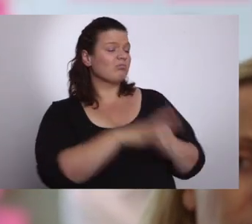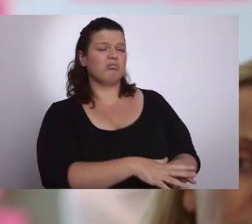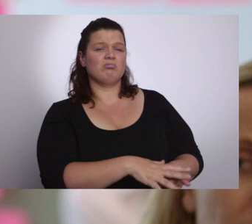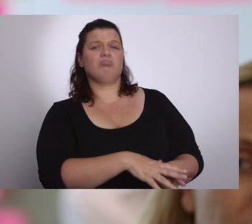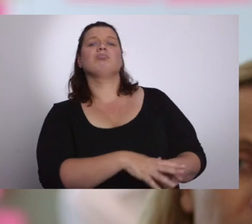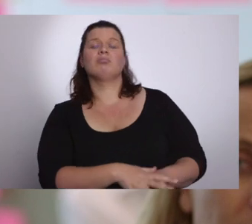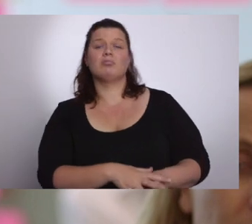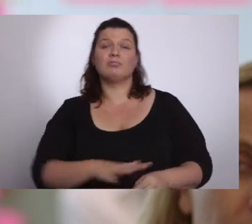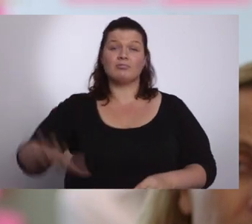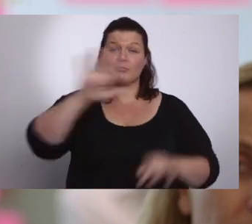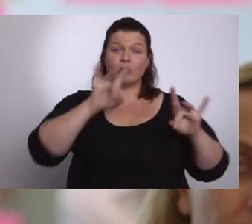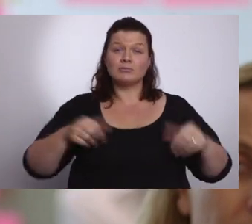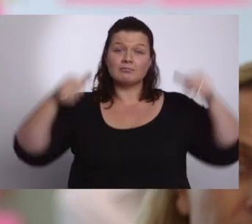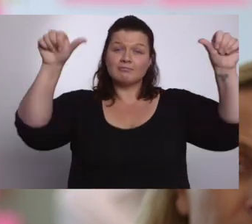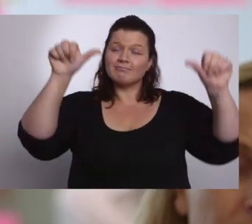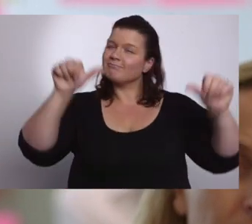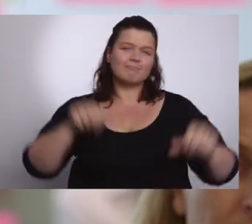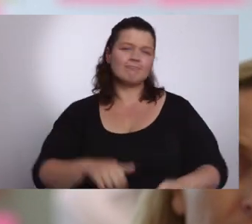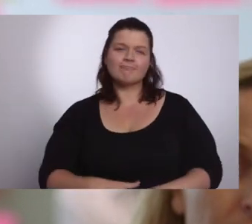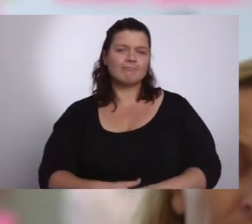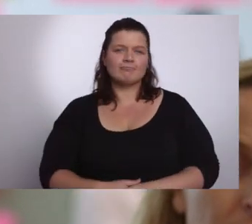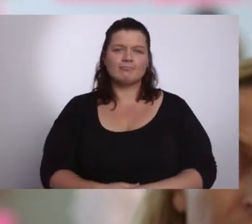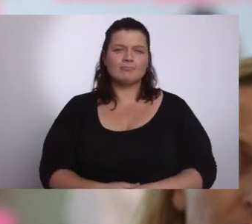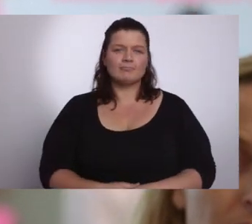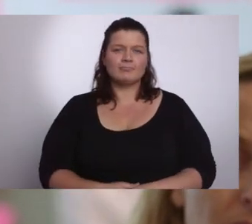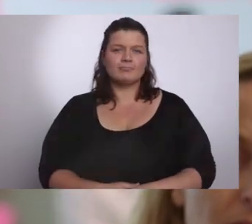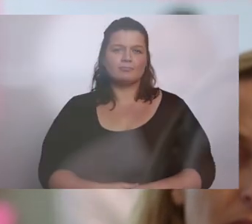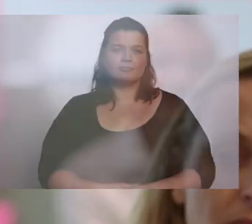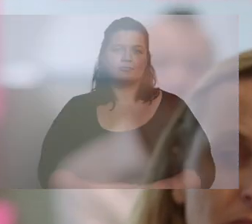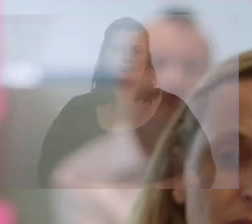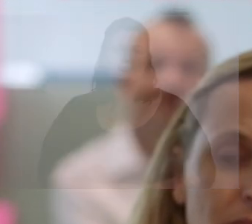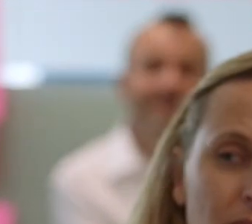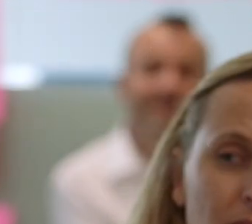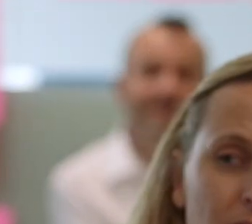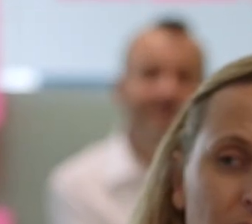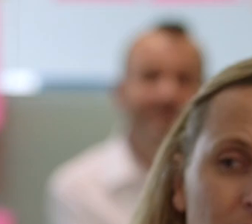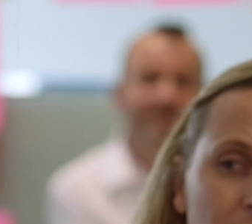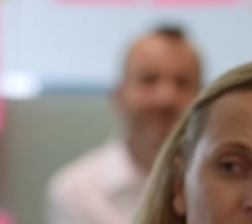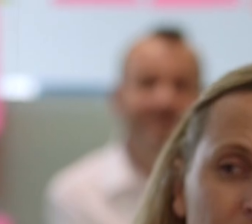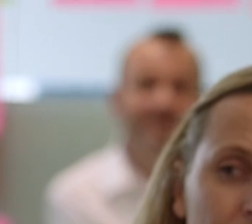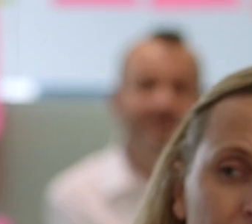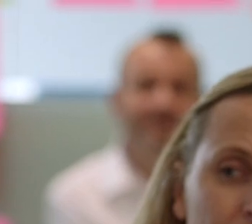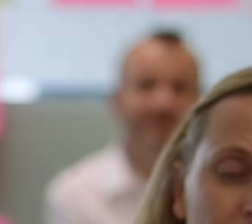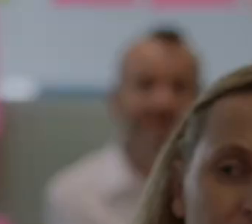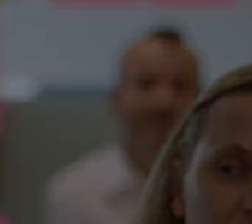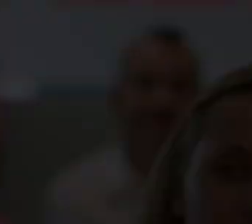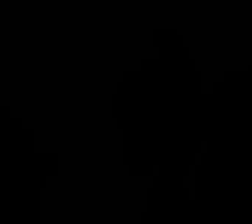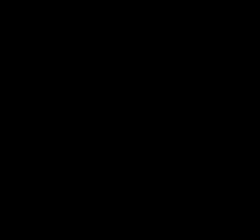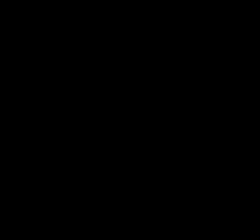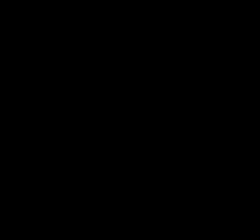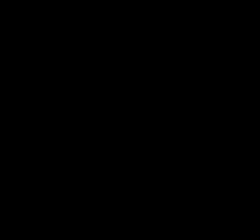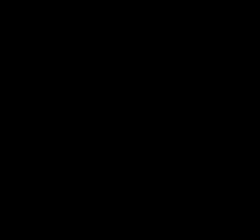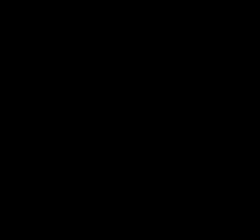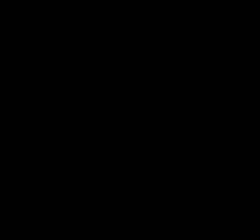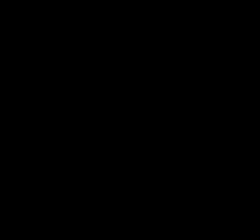If you can empower those people, then your society will flourish. If you don't, you'll perish. The image of